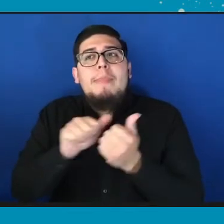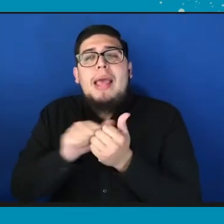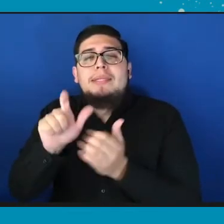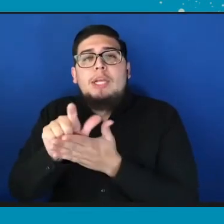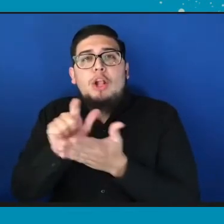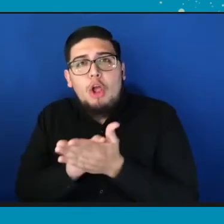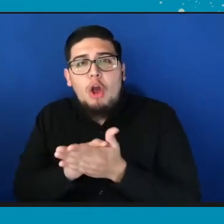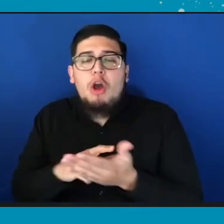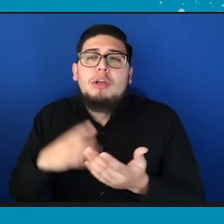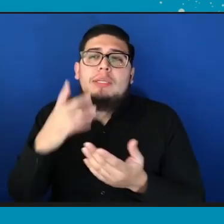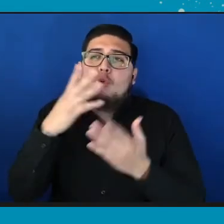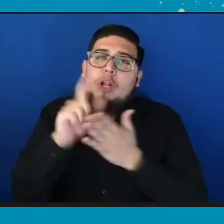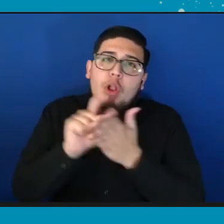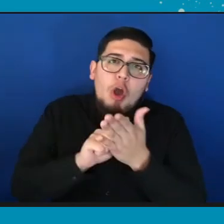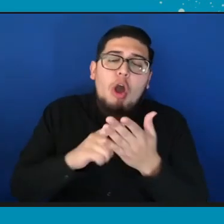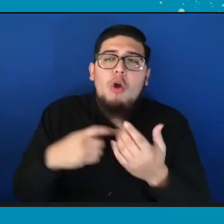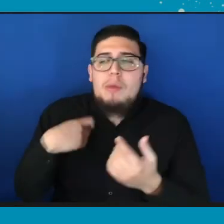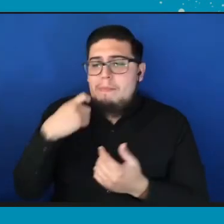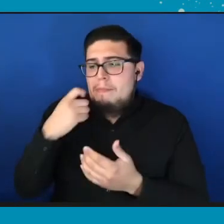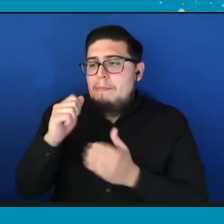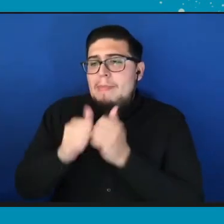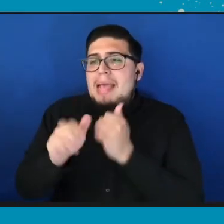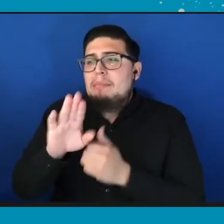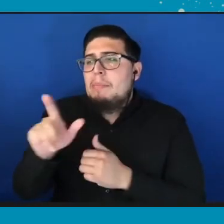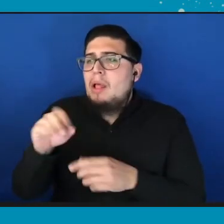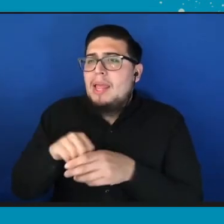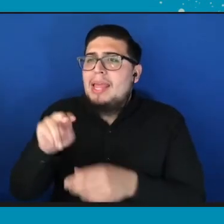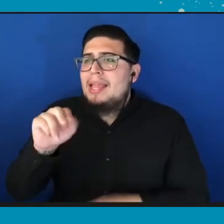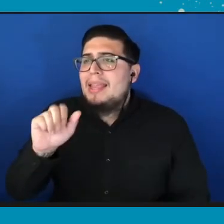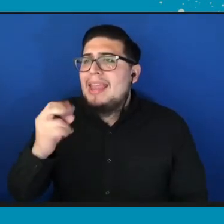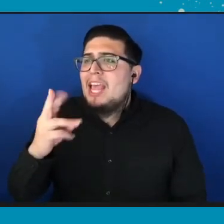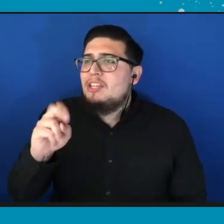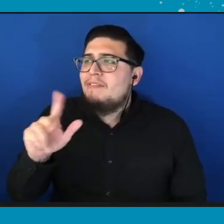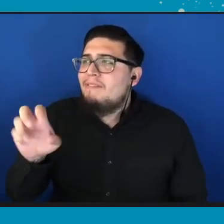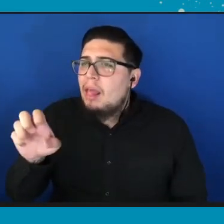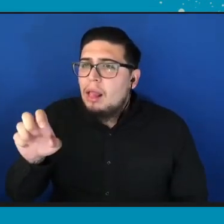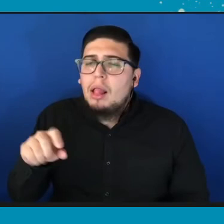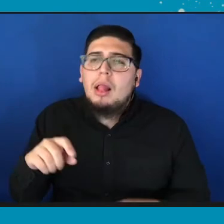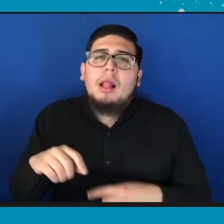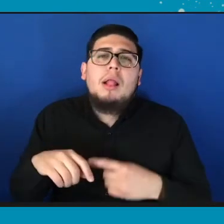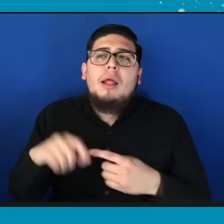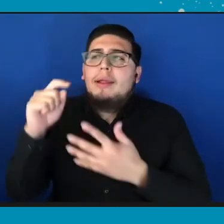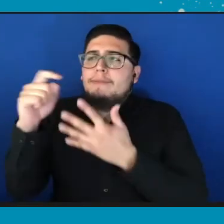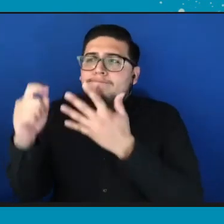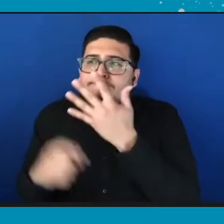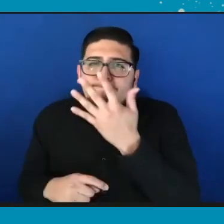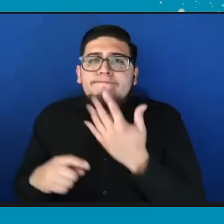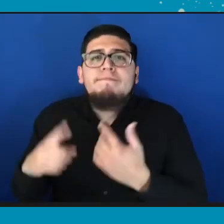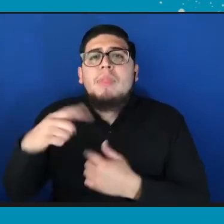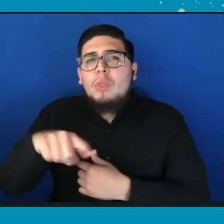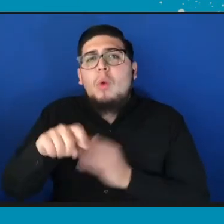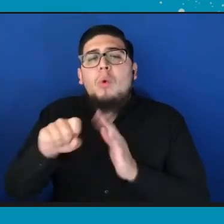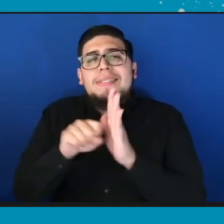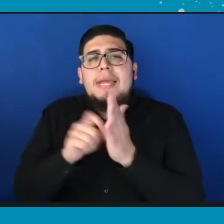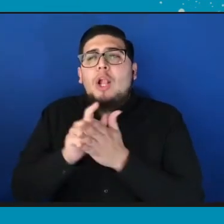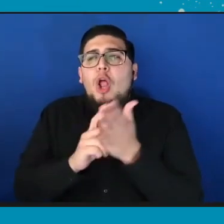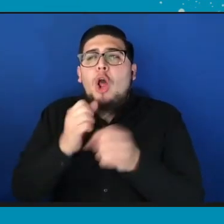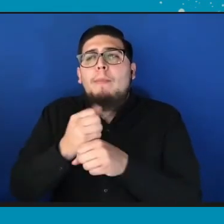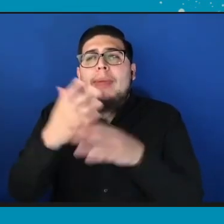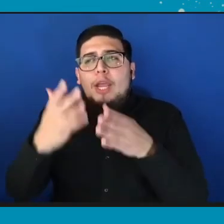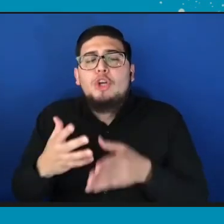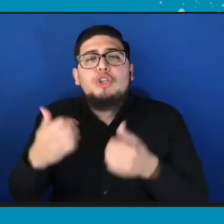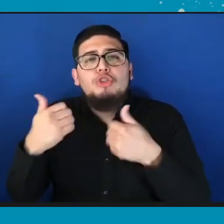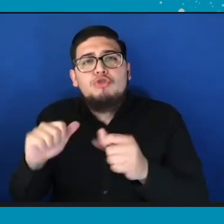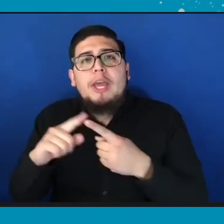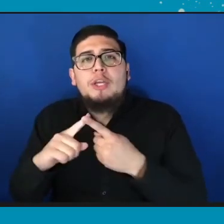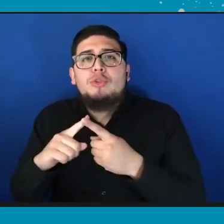laws. We passed a bill in Nashville establishing a community oversight board, and state lawmakers are trying to preempt some of those pieces of